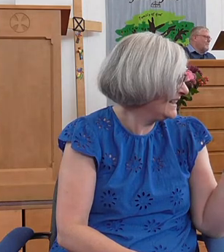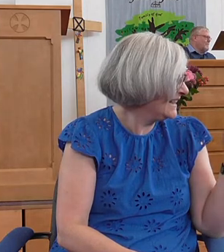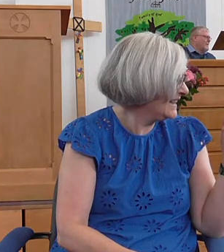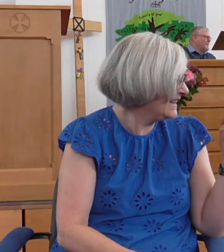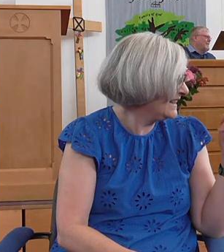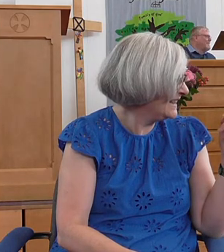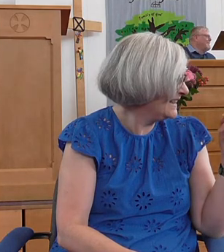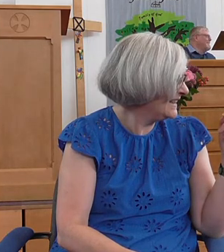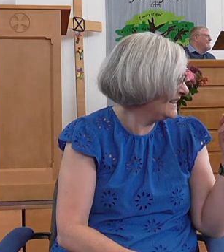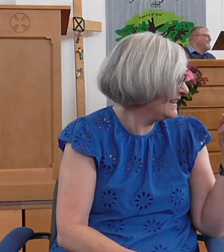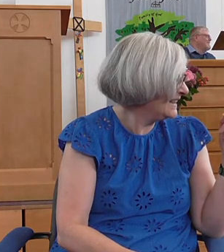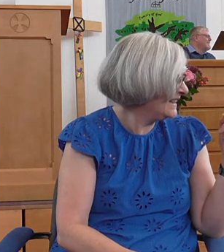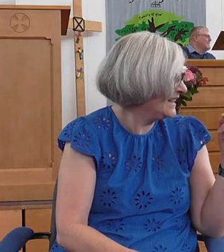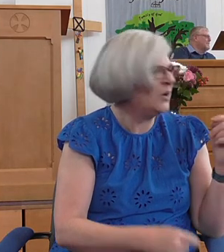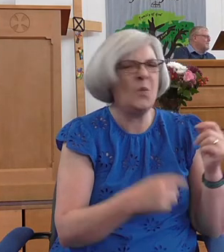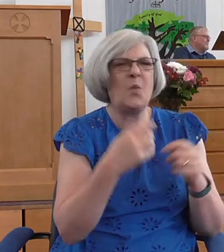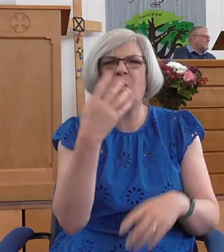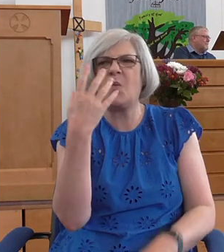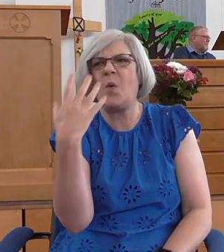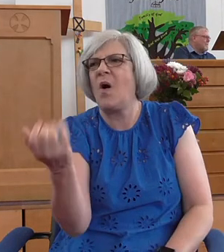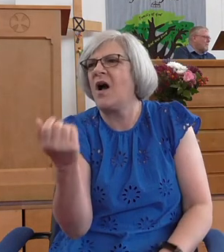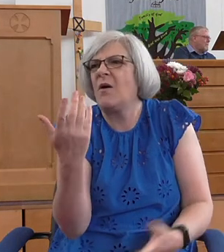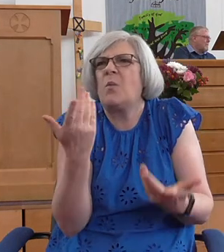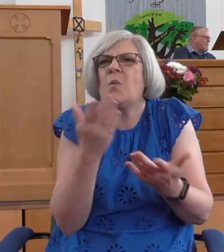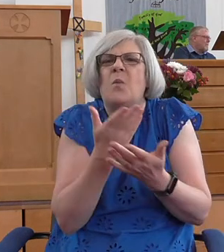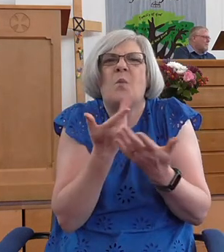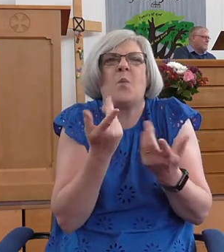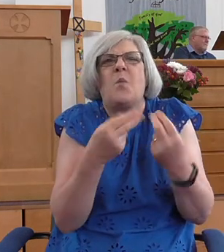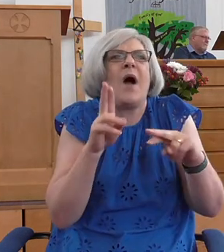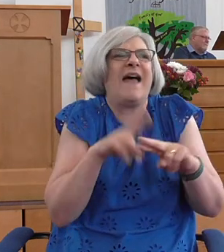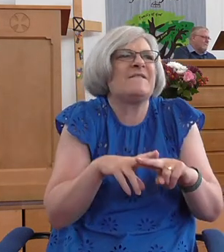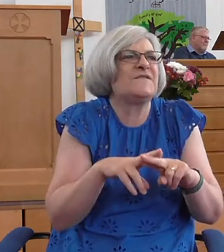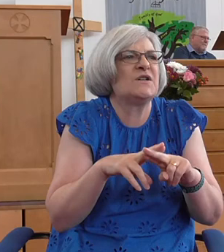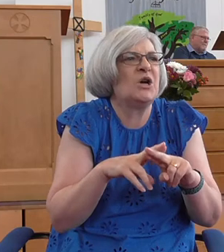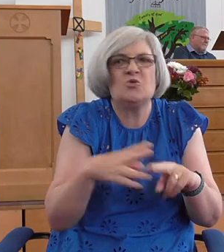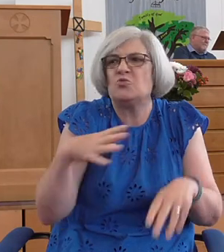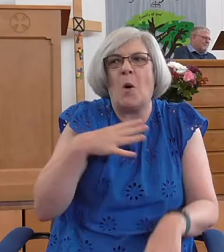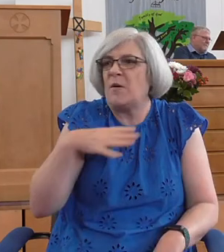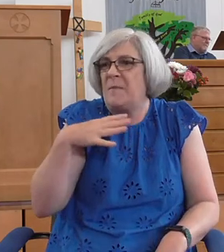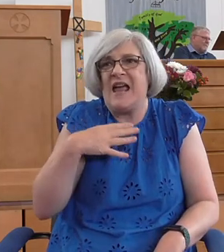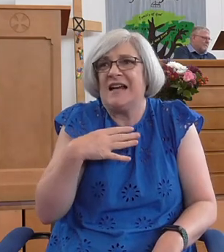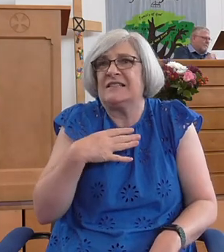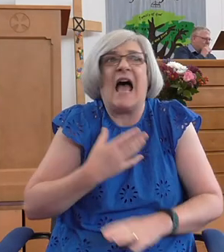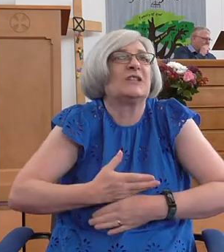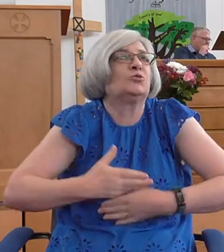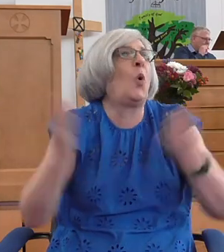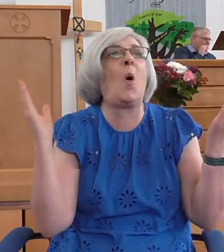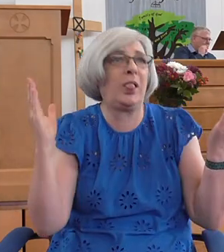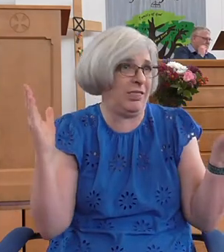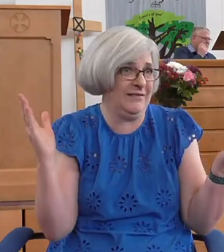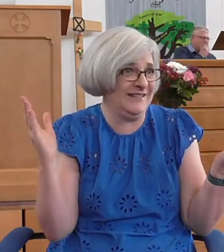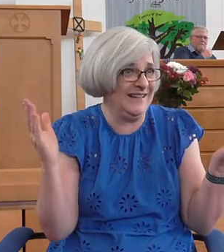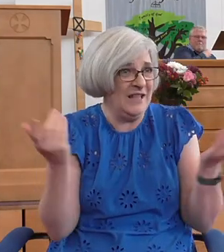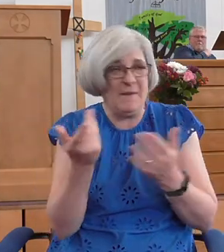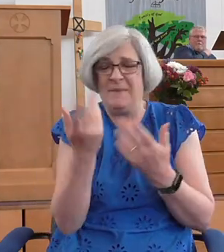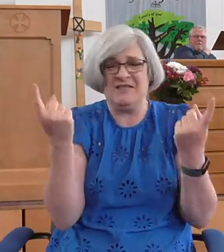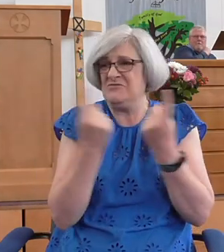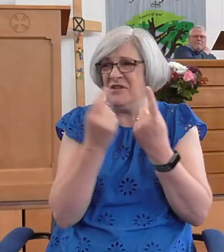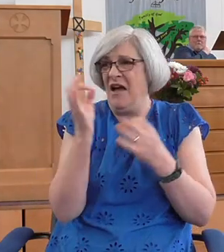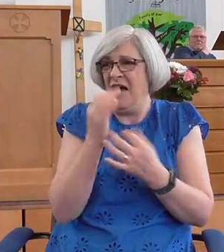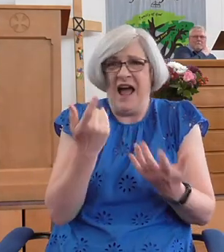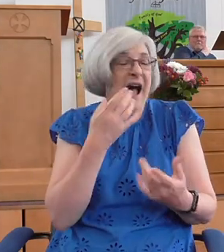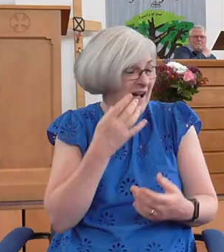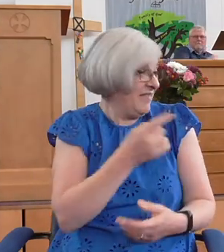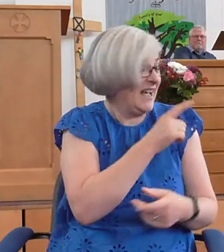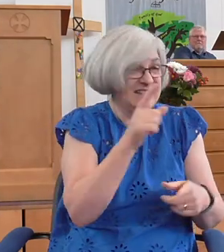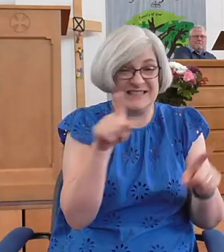don't have a teacher and nobody prepares you for these questions? That's what I'm doing to this congregation. They're not prepared at all. And I'm giving them a question and wanting them to answer